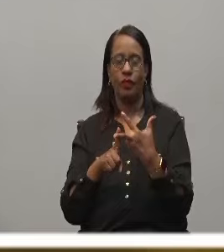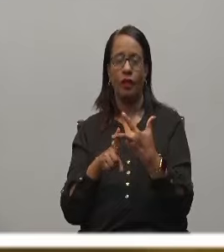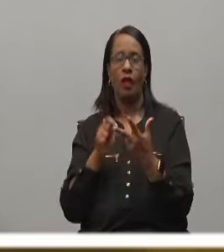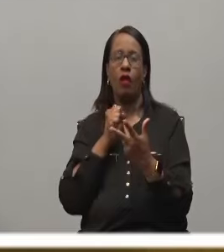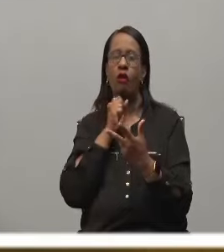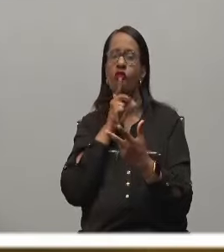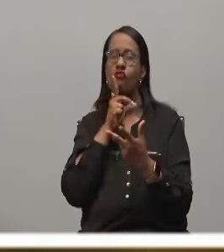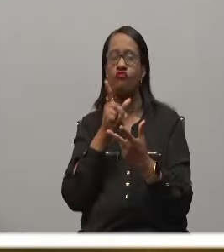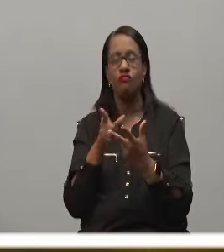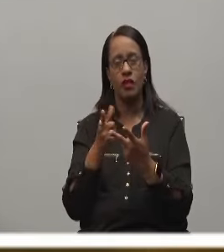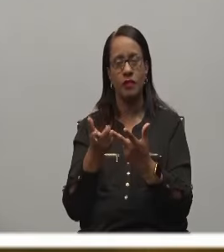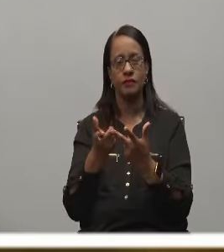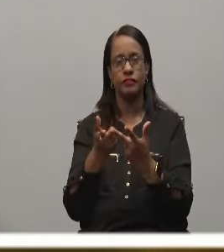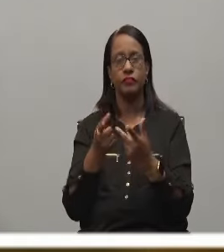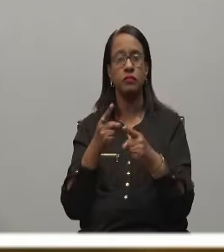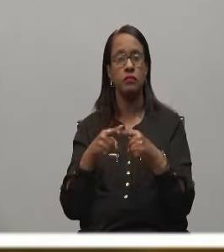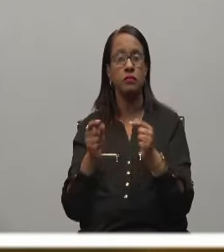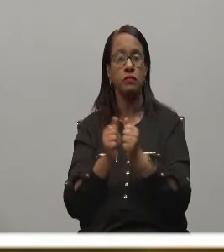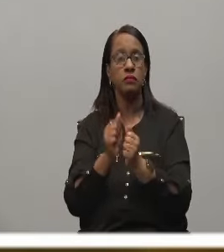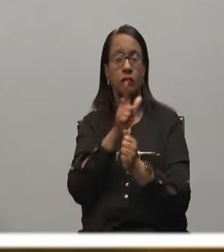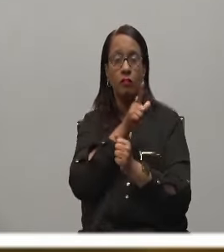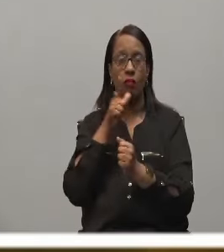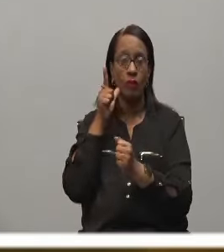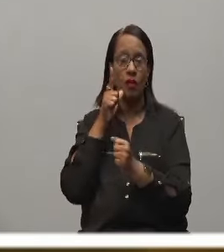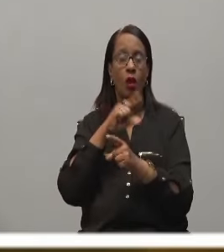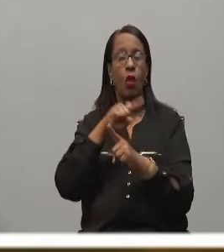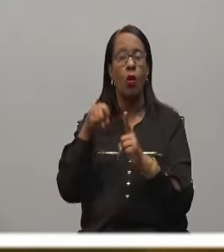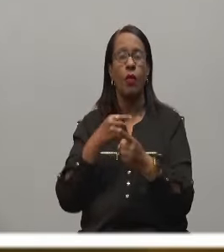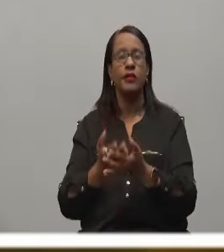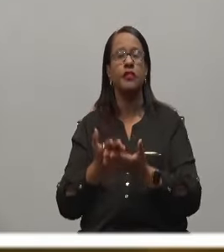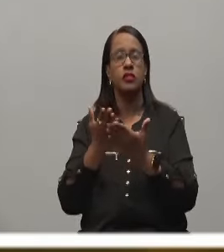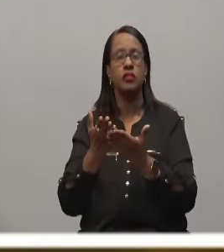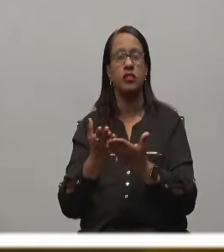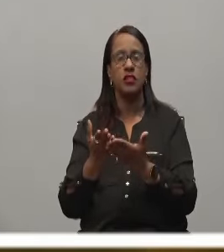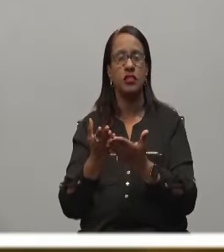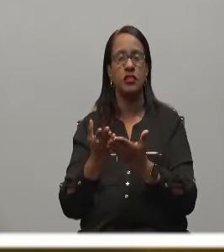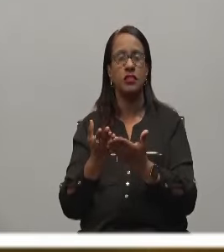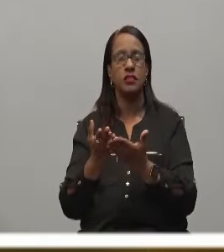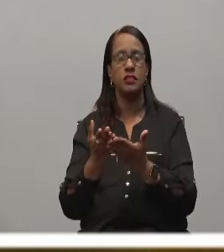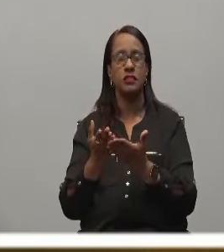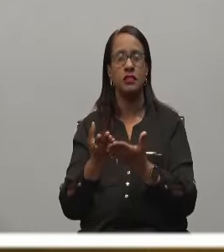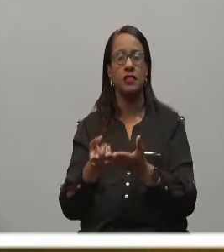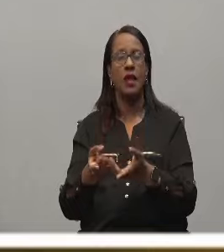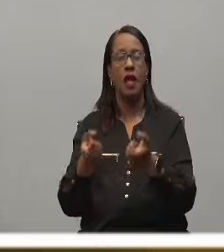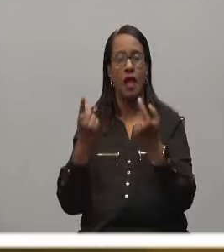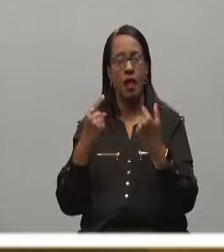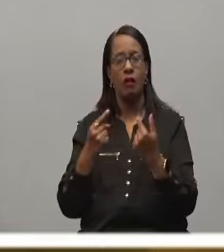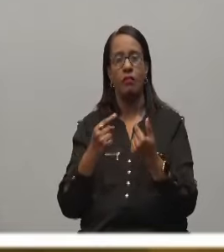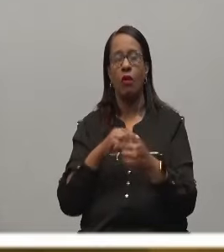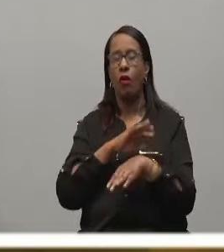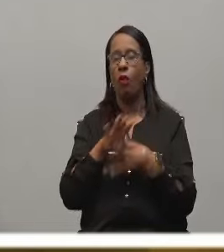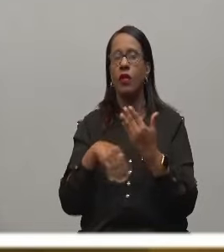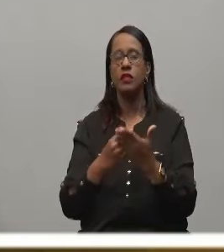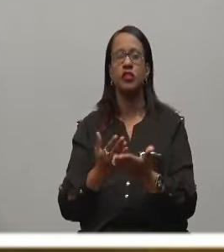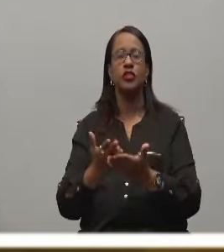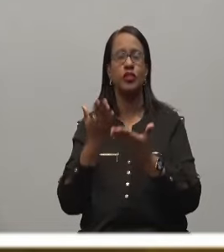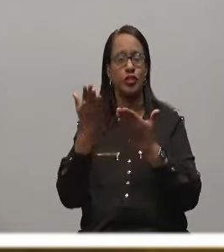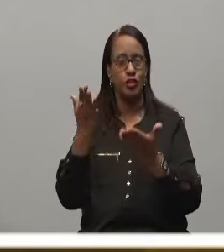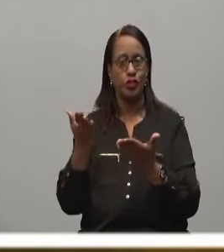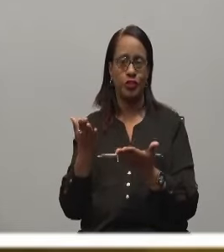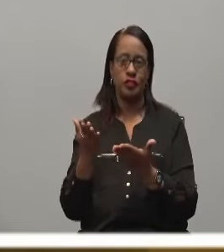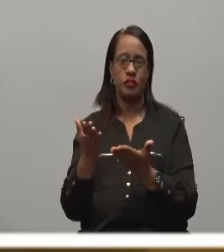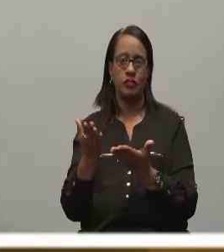We have to remember during Lent, when the suggestion comes, all it is a suggestion. And if at